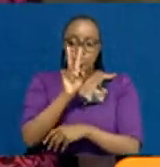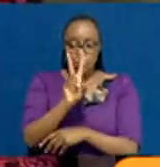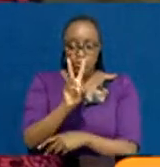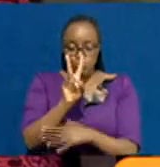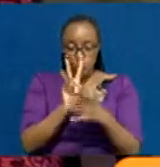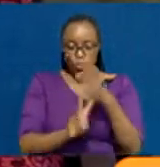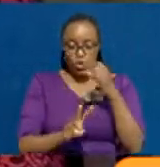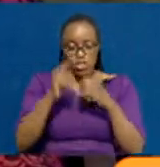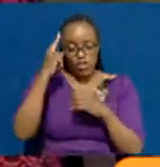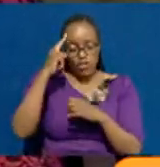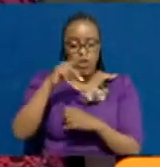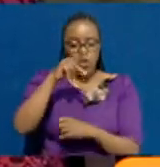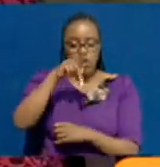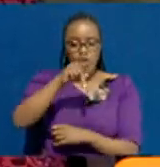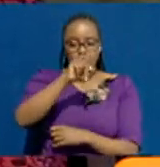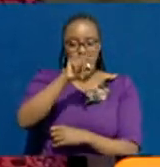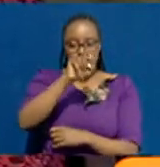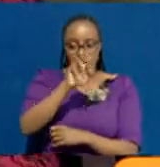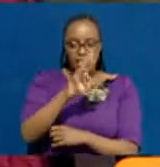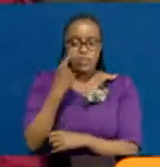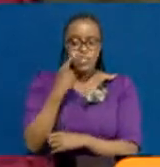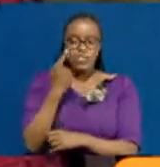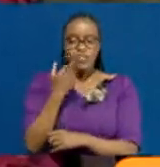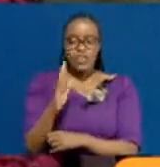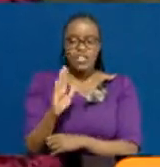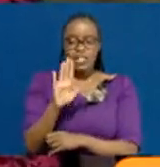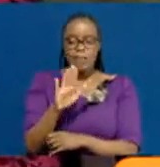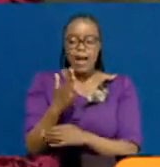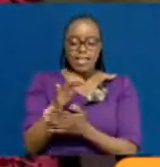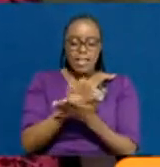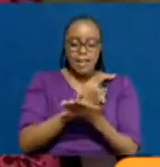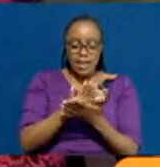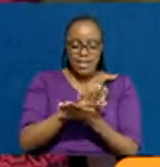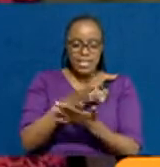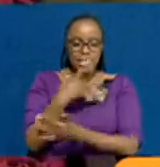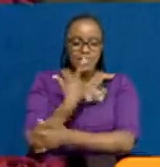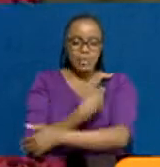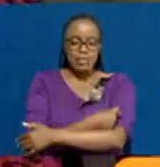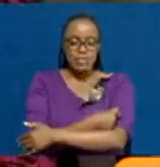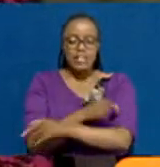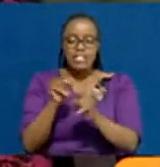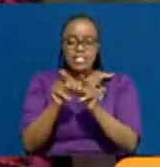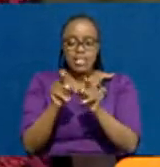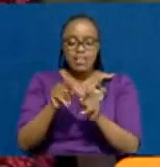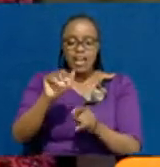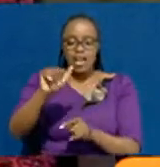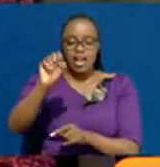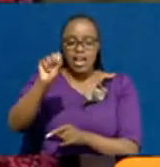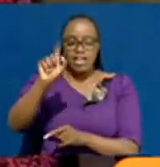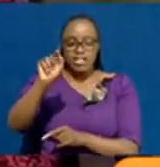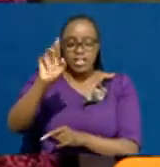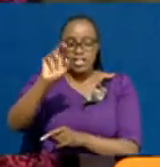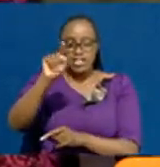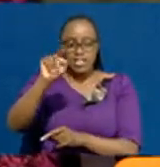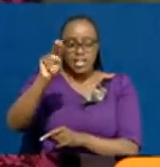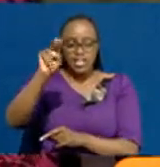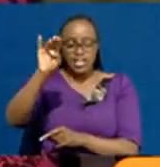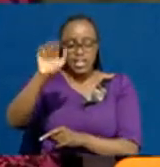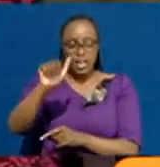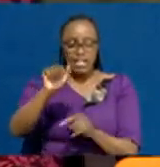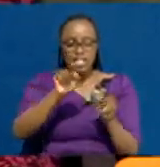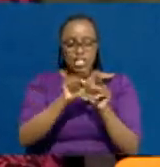for Pfizer and Moderna, it's considered that you finished your primary dose. The same thing with AstraZeneca vaccine. I received